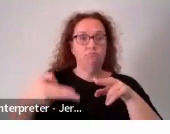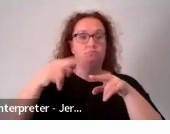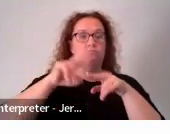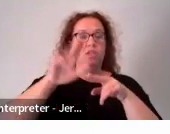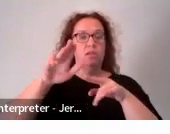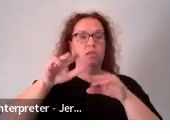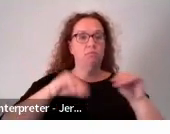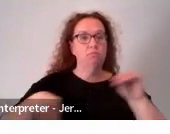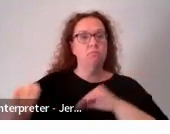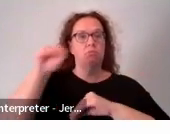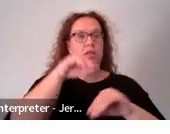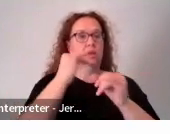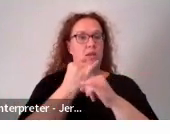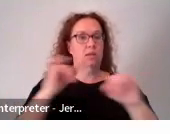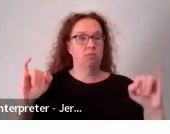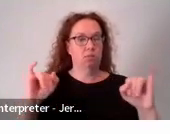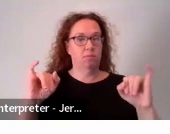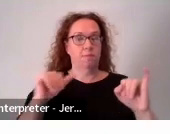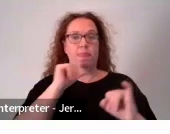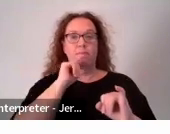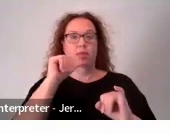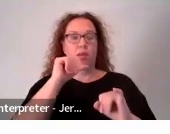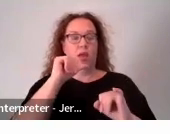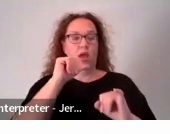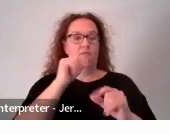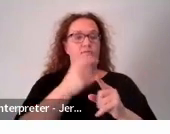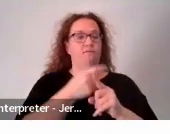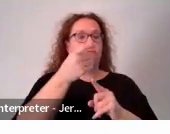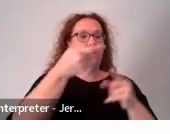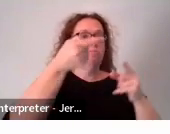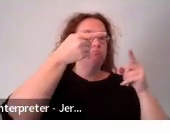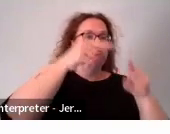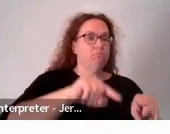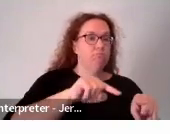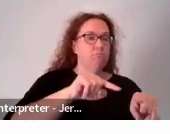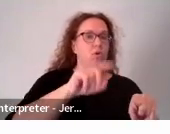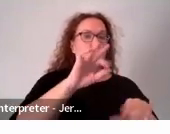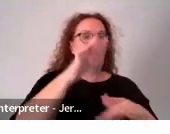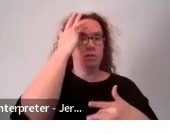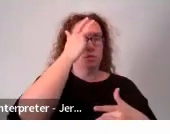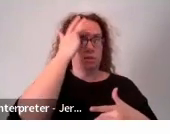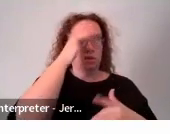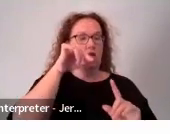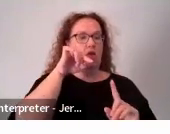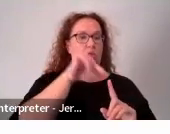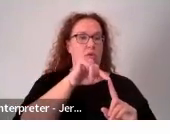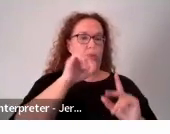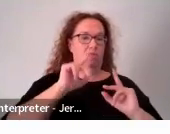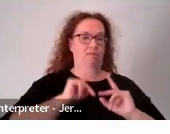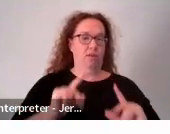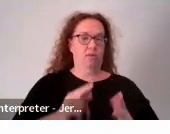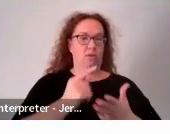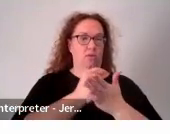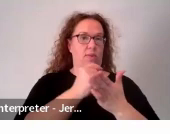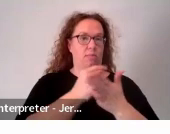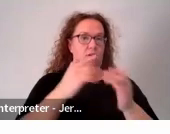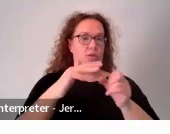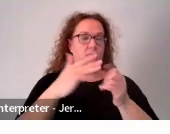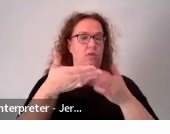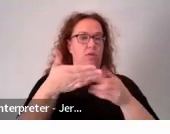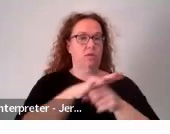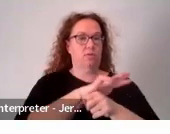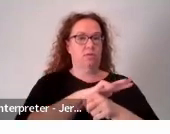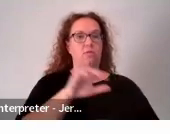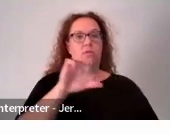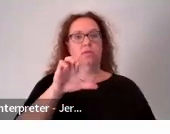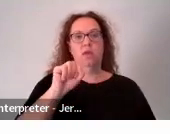and independence, and it's not the result of an injury or illness, those physical therapy services could be covered by